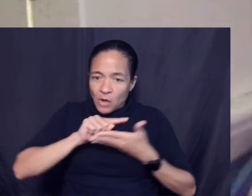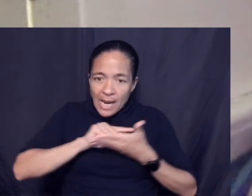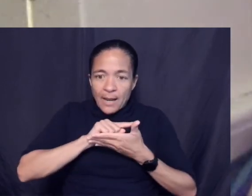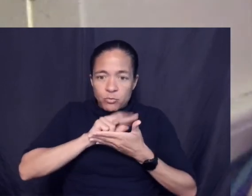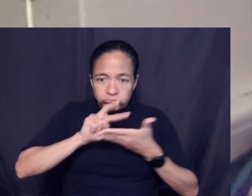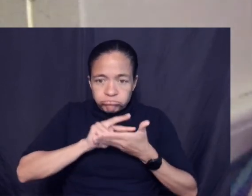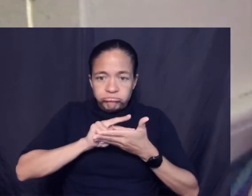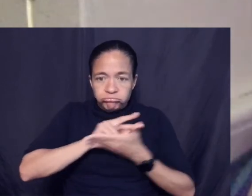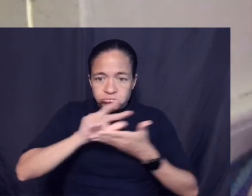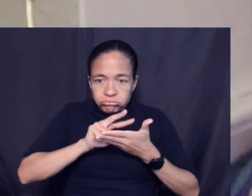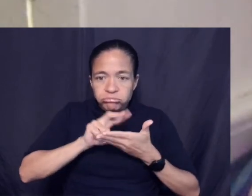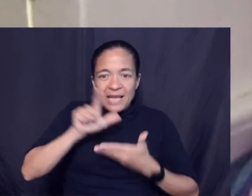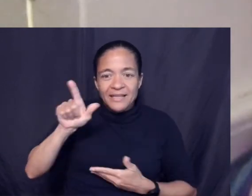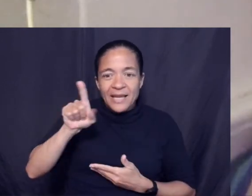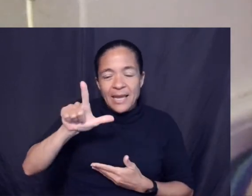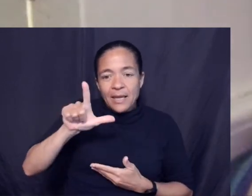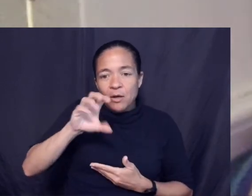L&N building in Louisville, Kentucky,